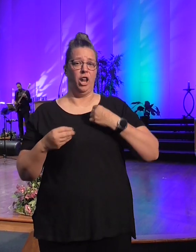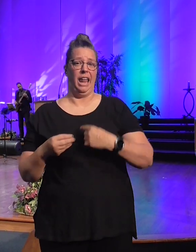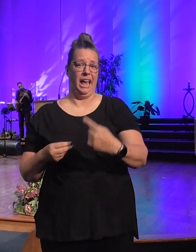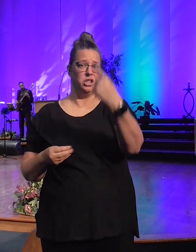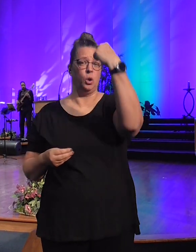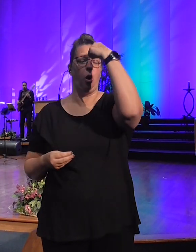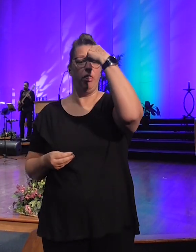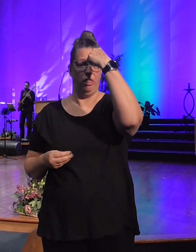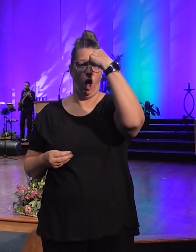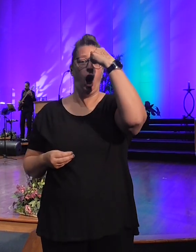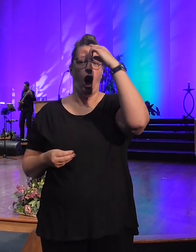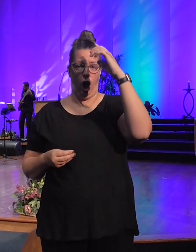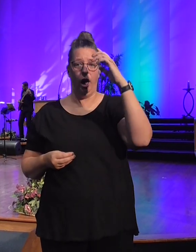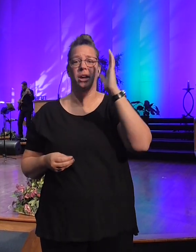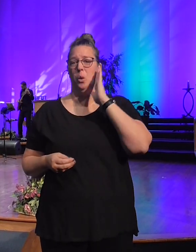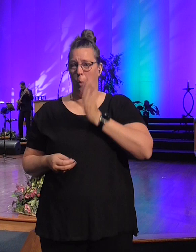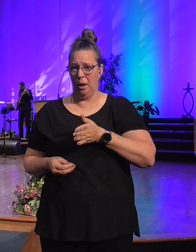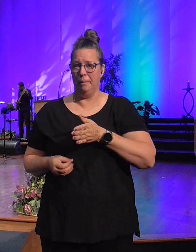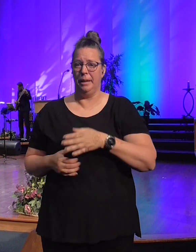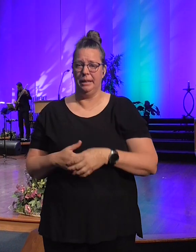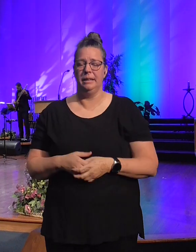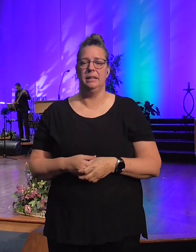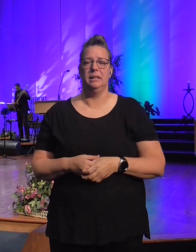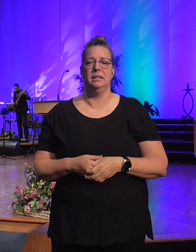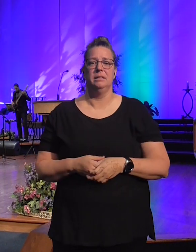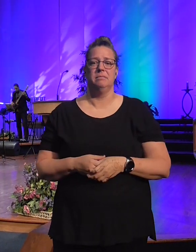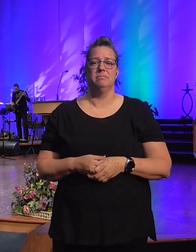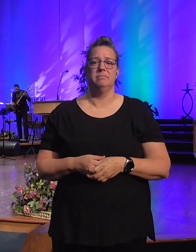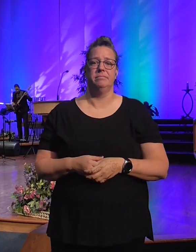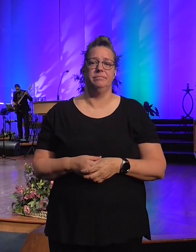as you thought that it would be?